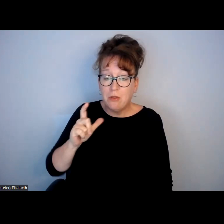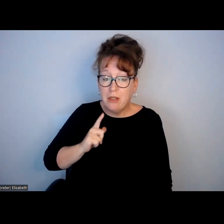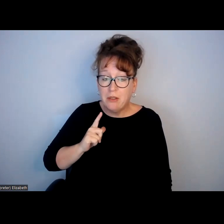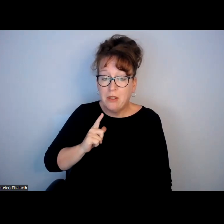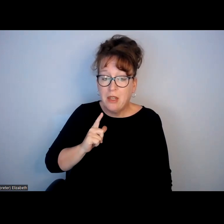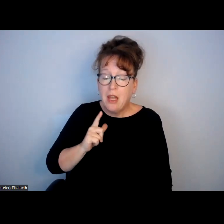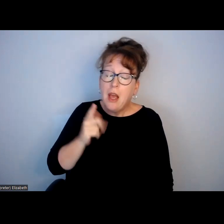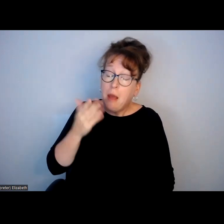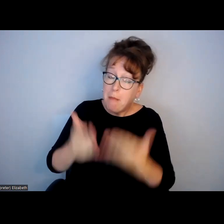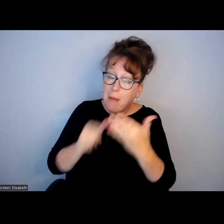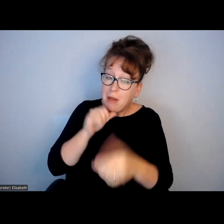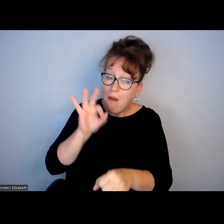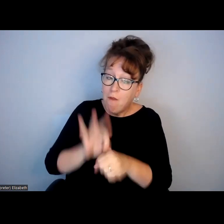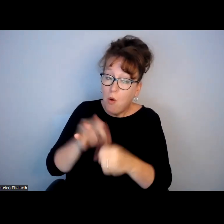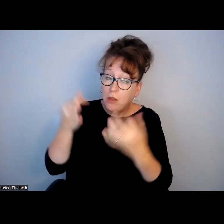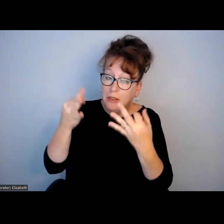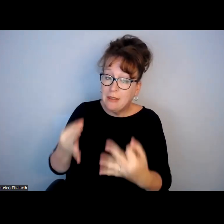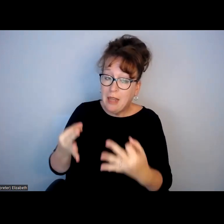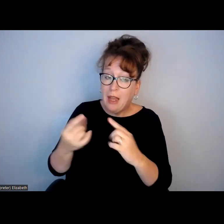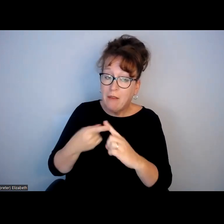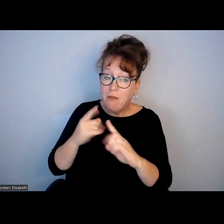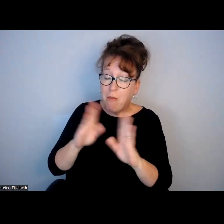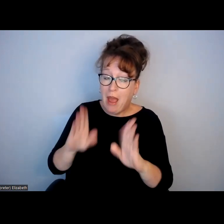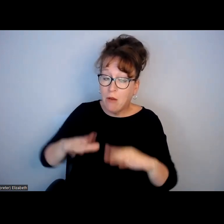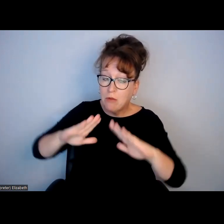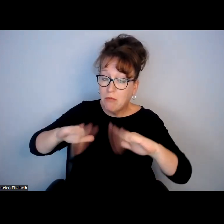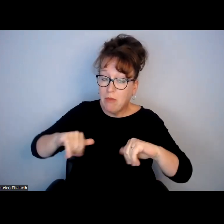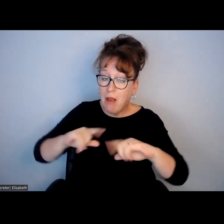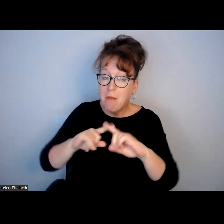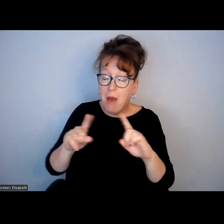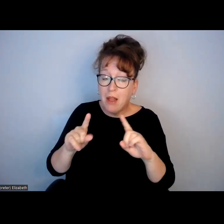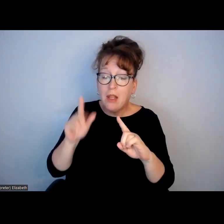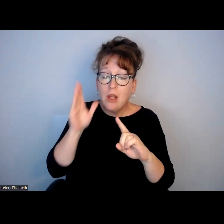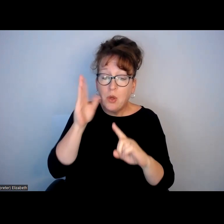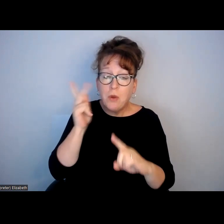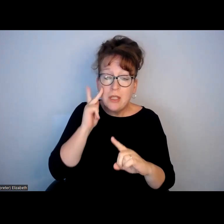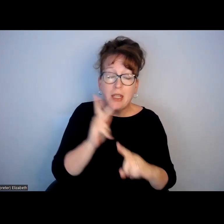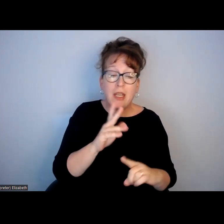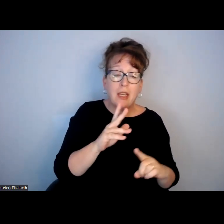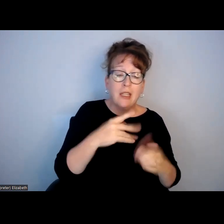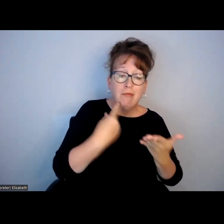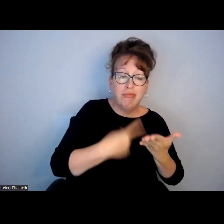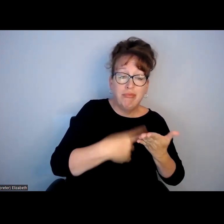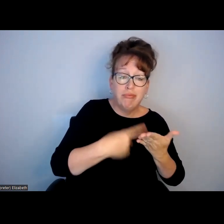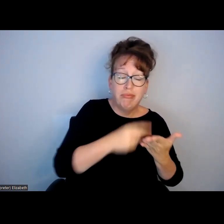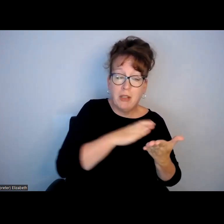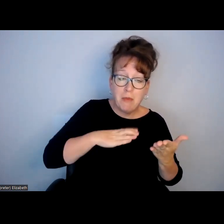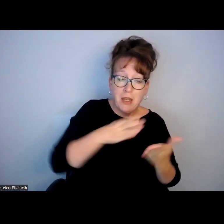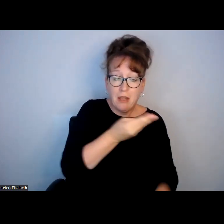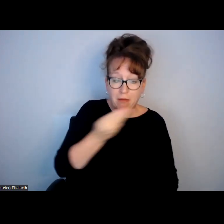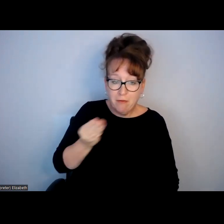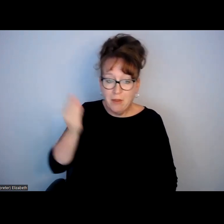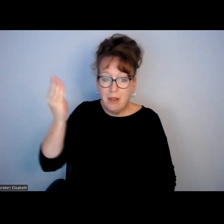voted on and enacted by one of the houses, but advance out of committee before recommendations come